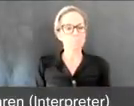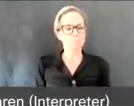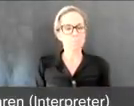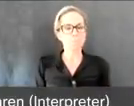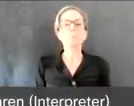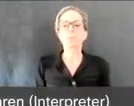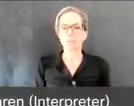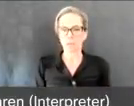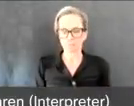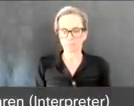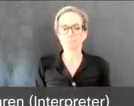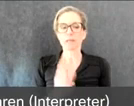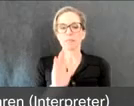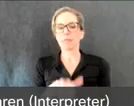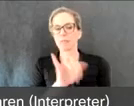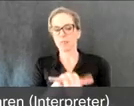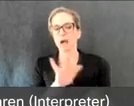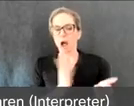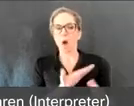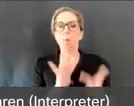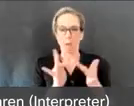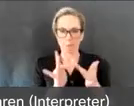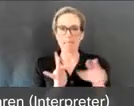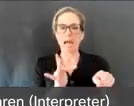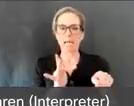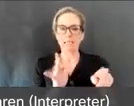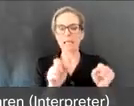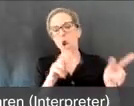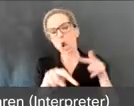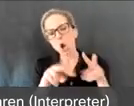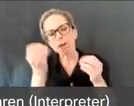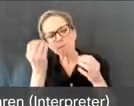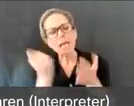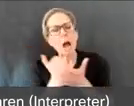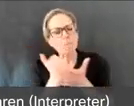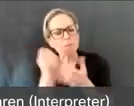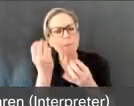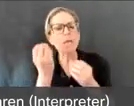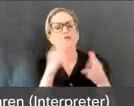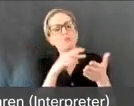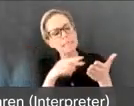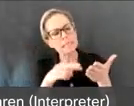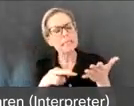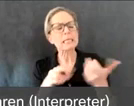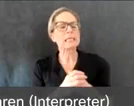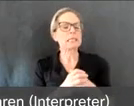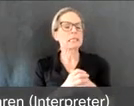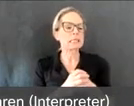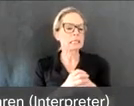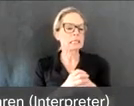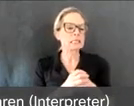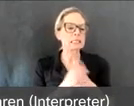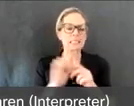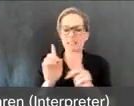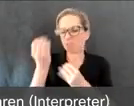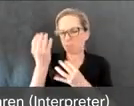Right, so that's our website where we have a lot of tips and access to additional information, but that's